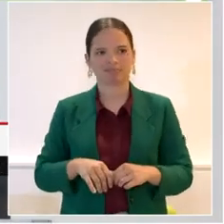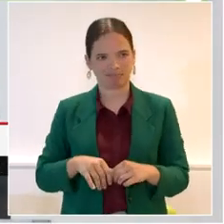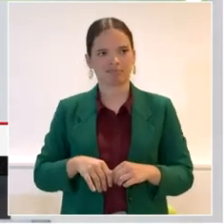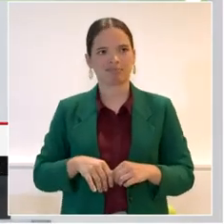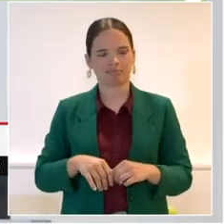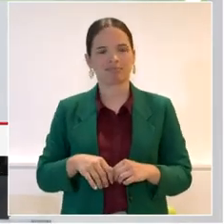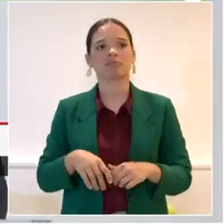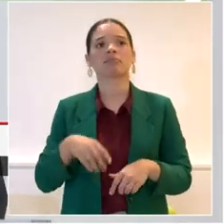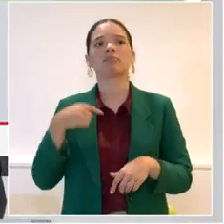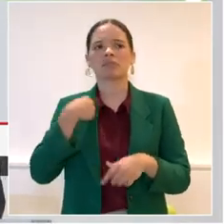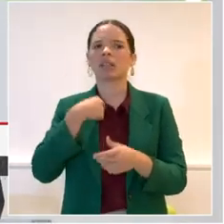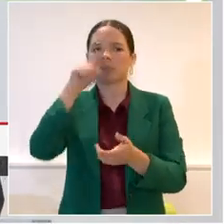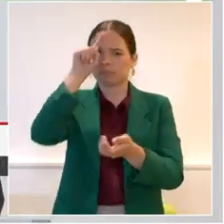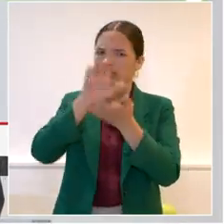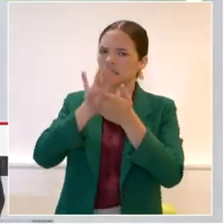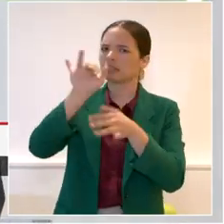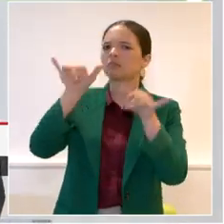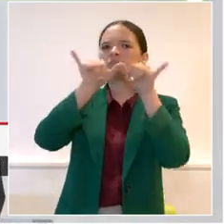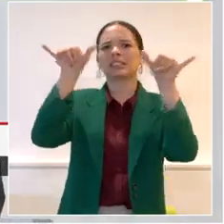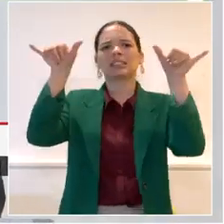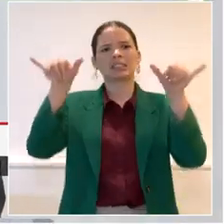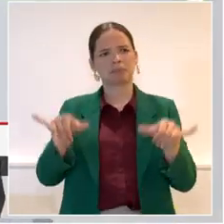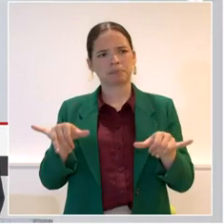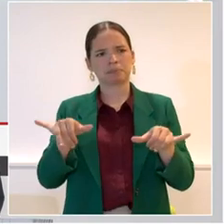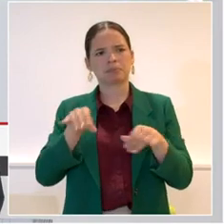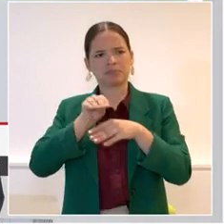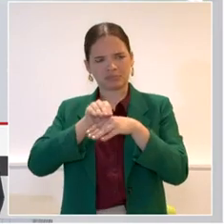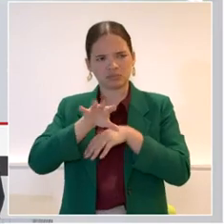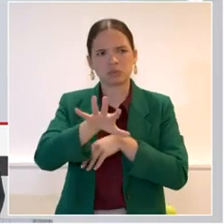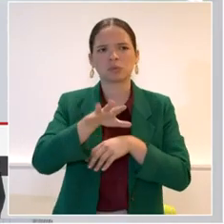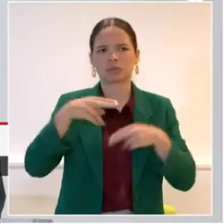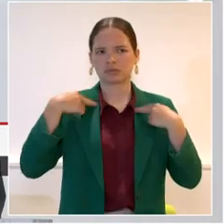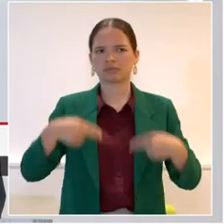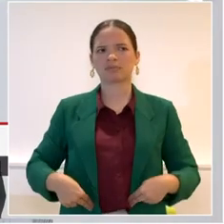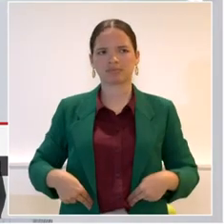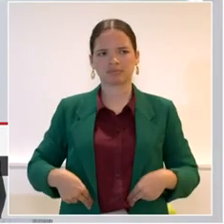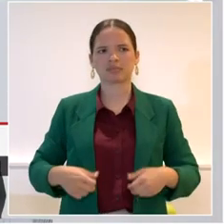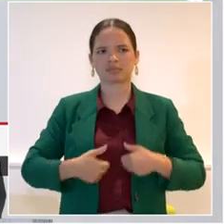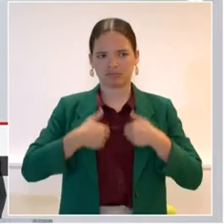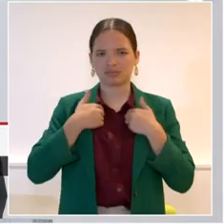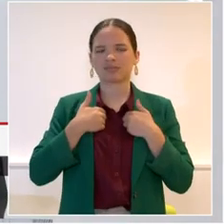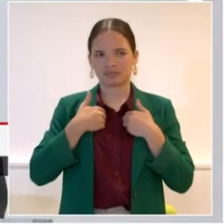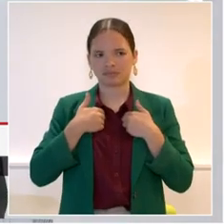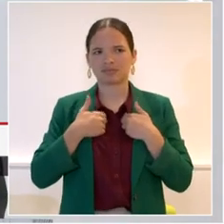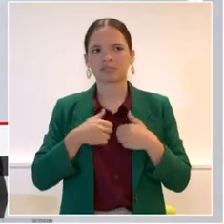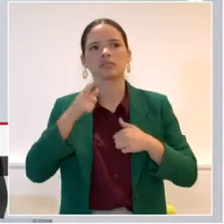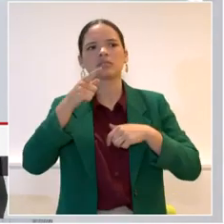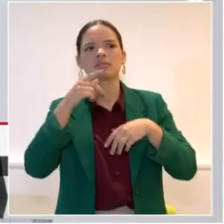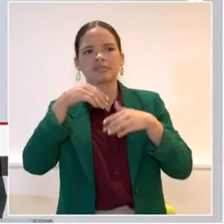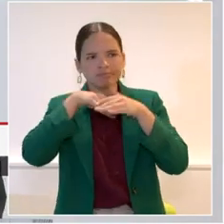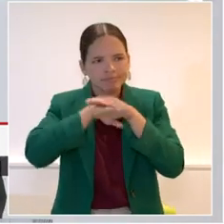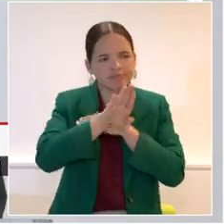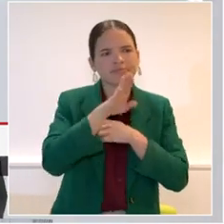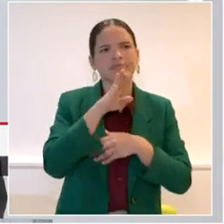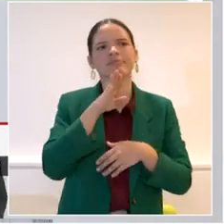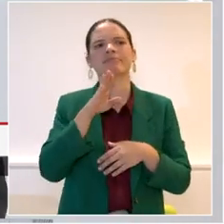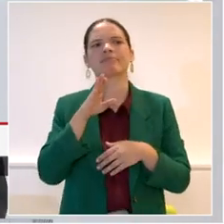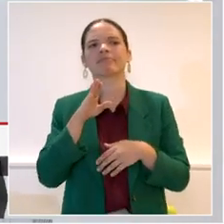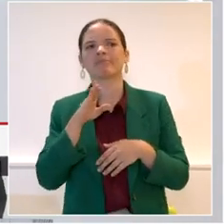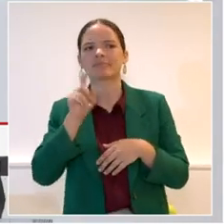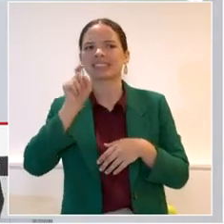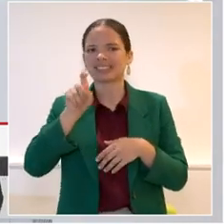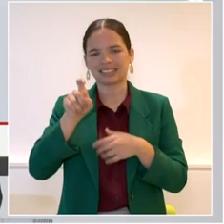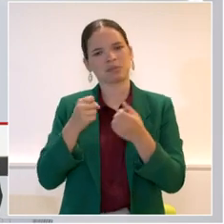a place in the human condition. The buildings we step into should support the business that people need to accomplish when